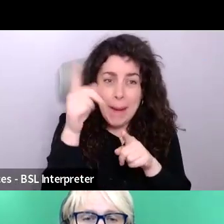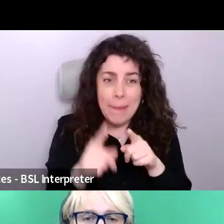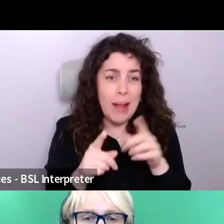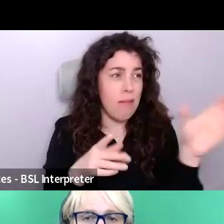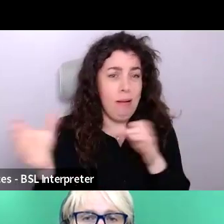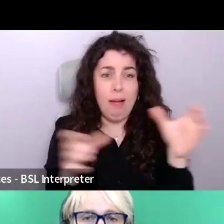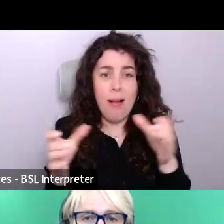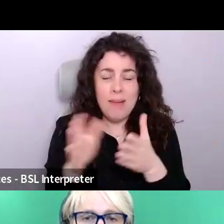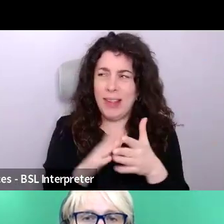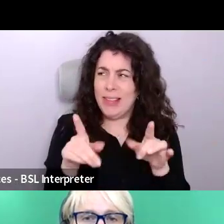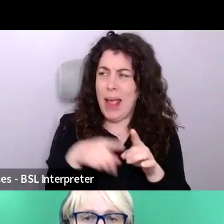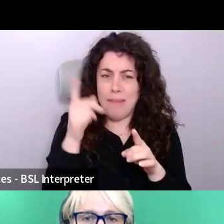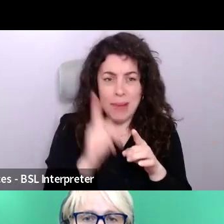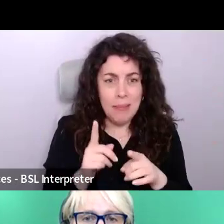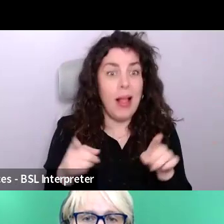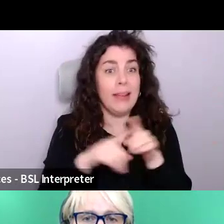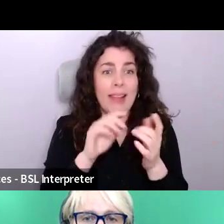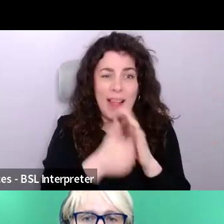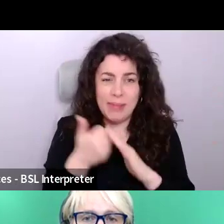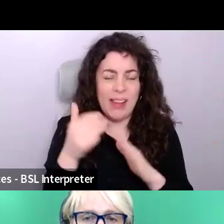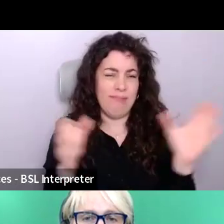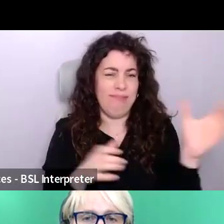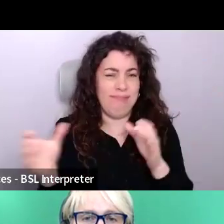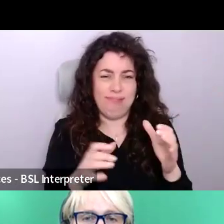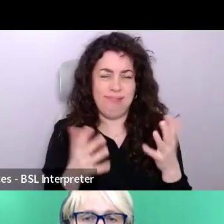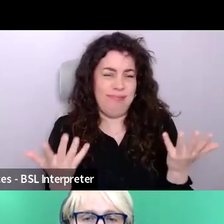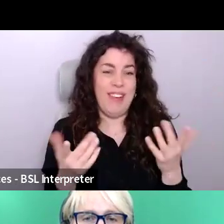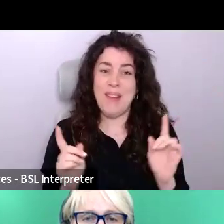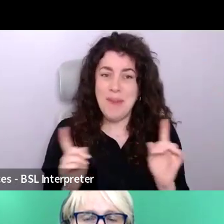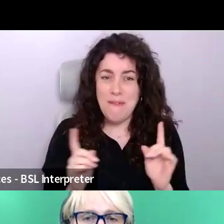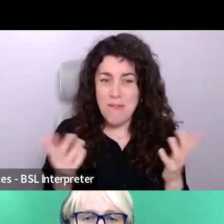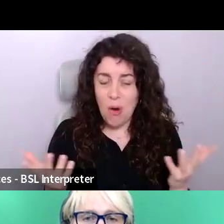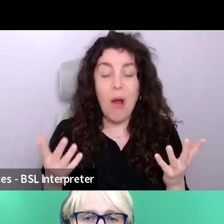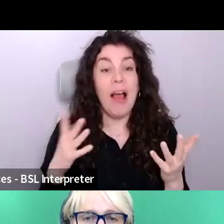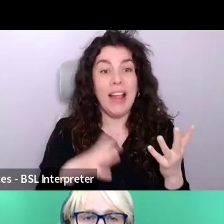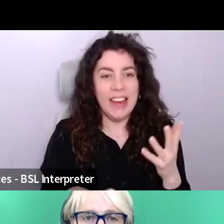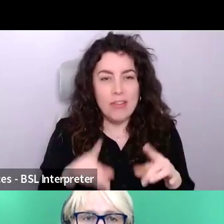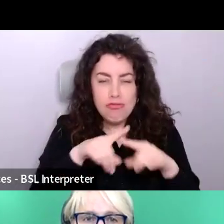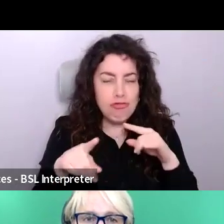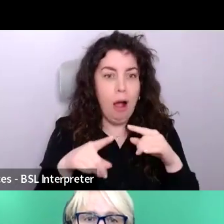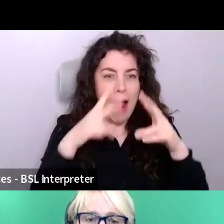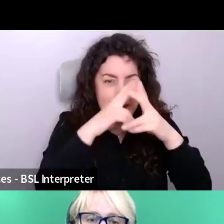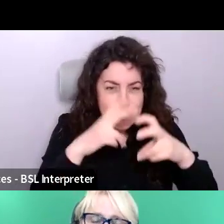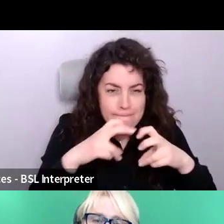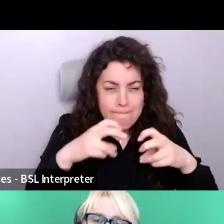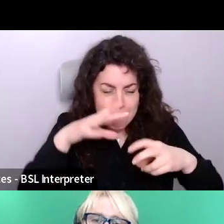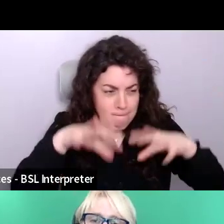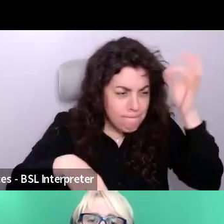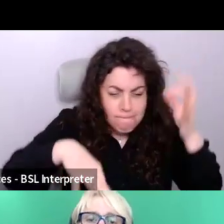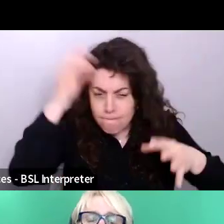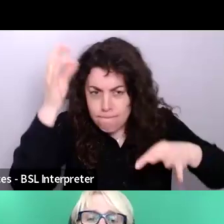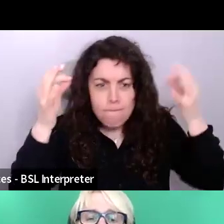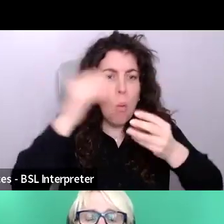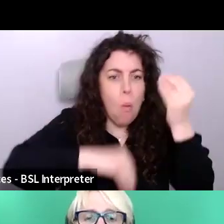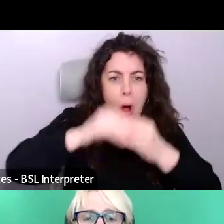people with the same skills. So you really need to, you know, pull it all apart and start again with your recruitment,